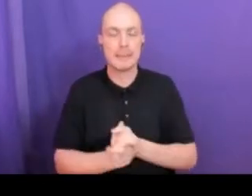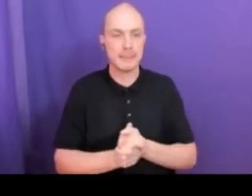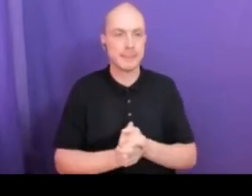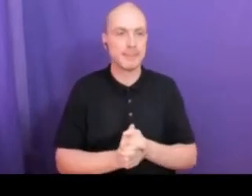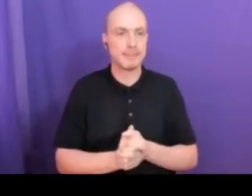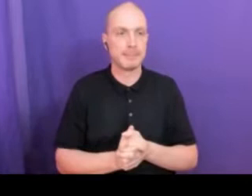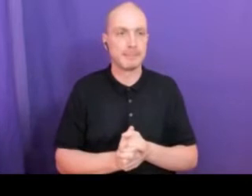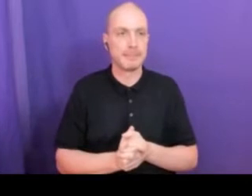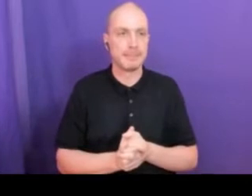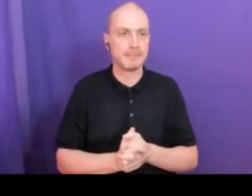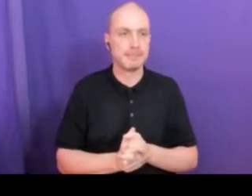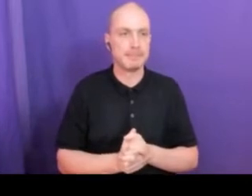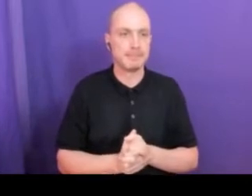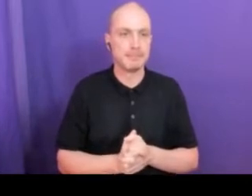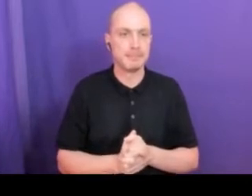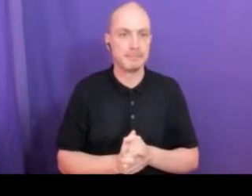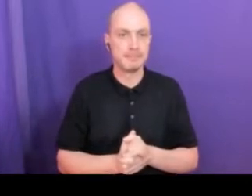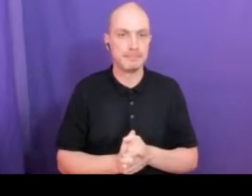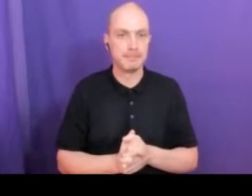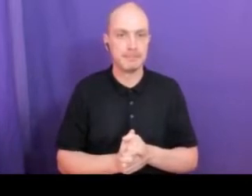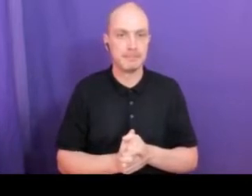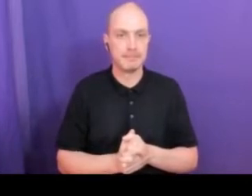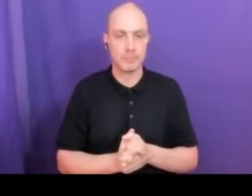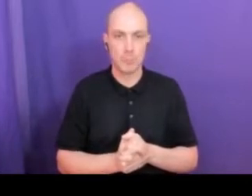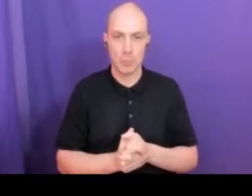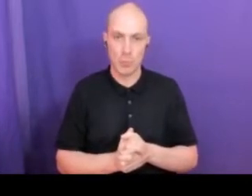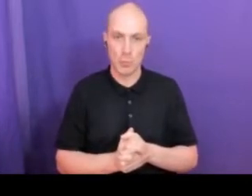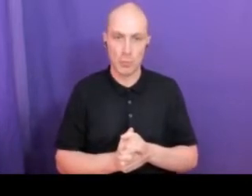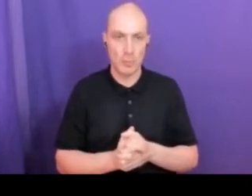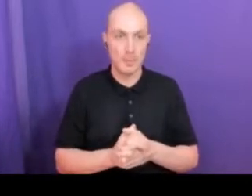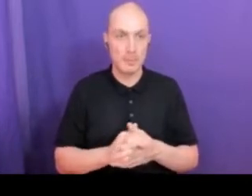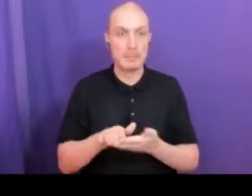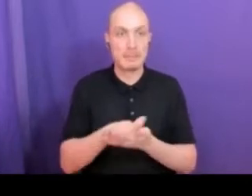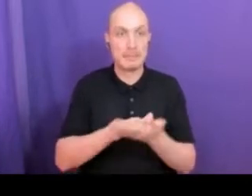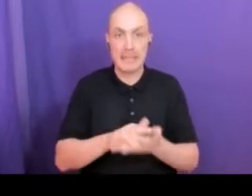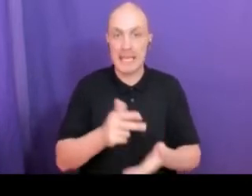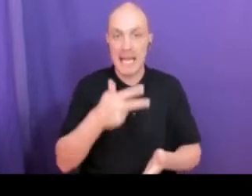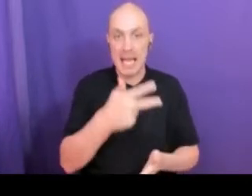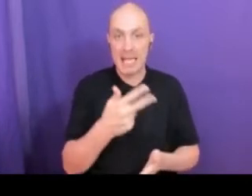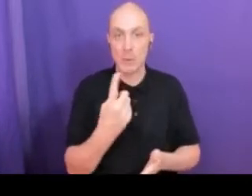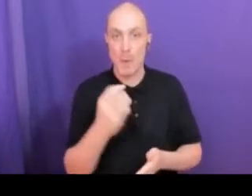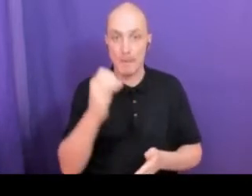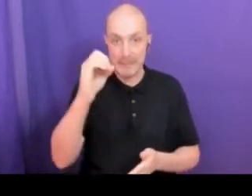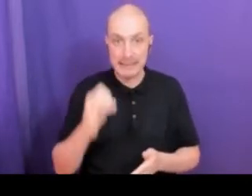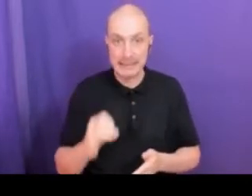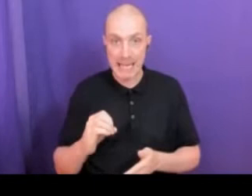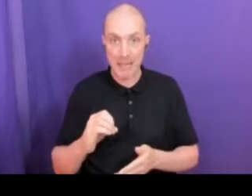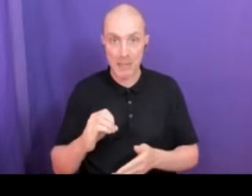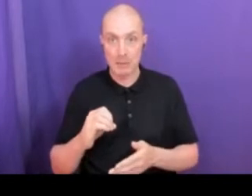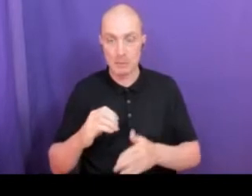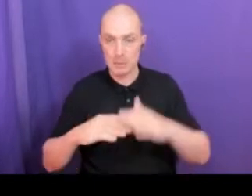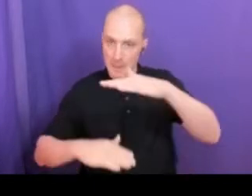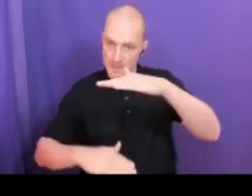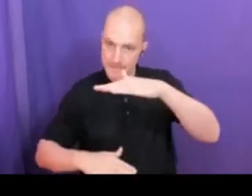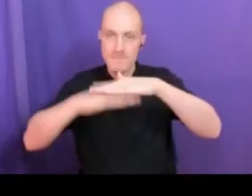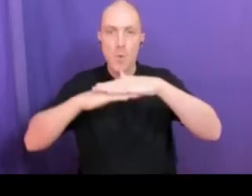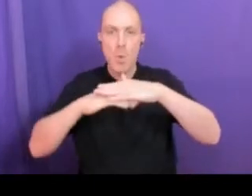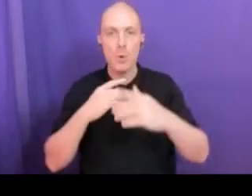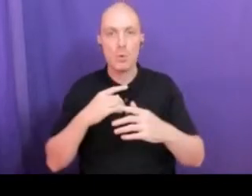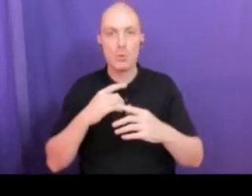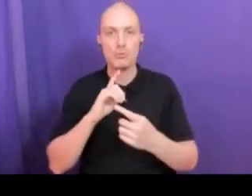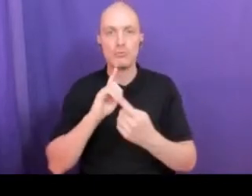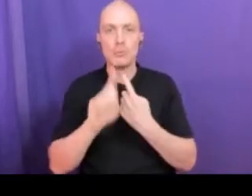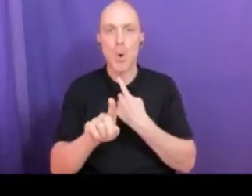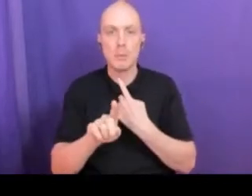So that means that 81% of responses were complete responses, filled out the whole census.